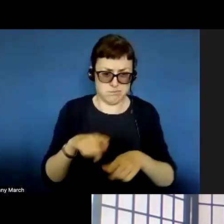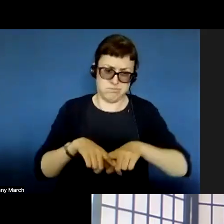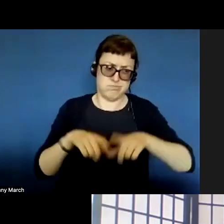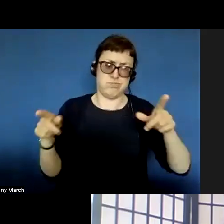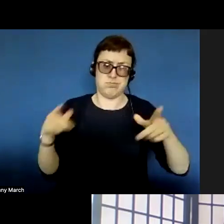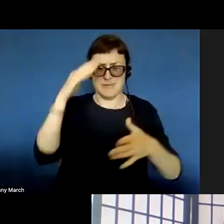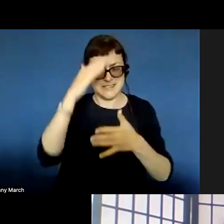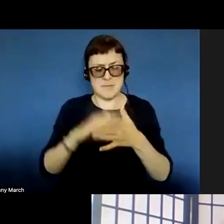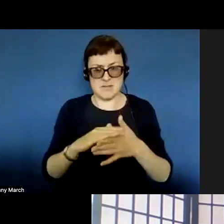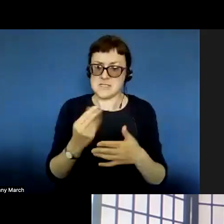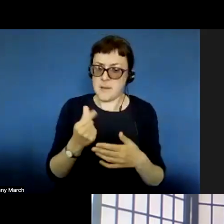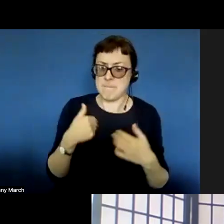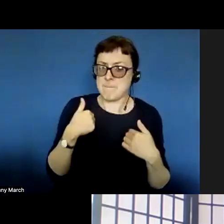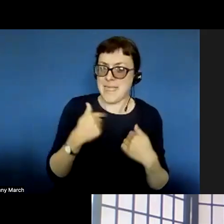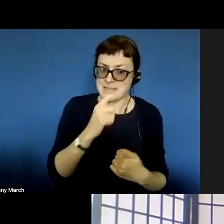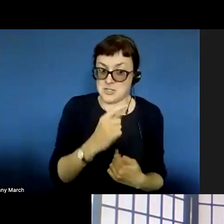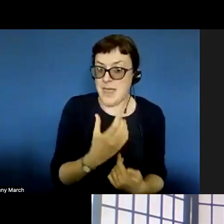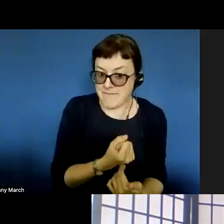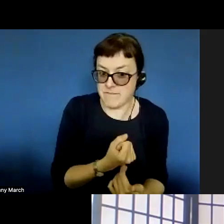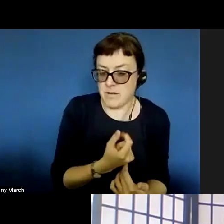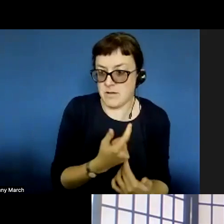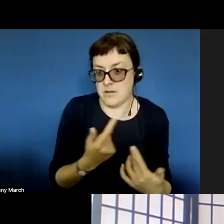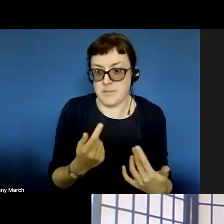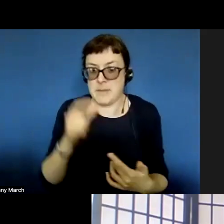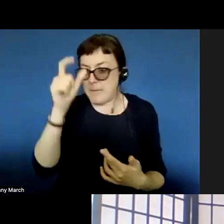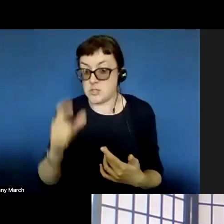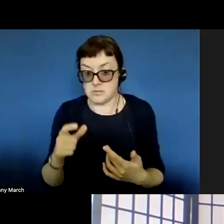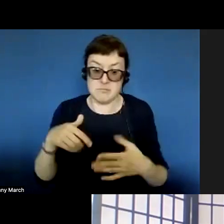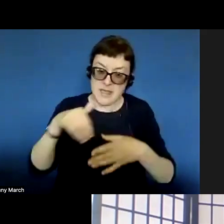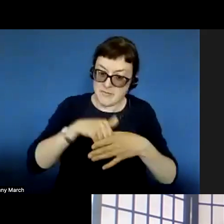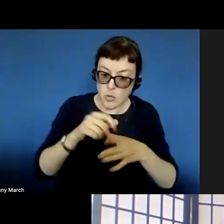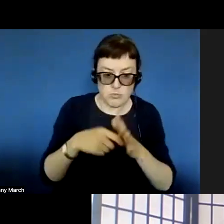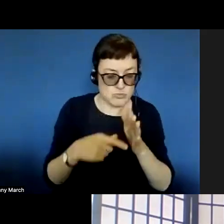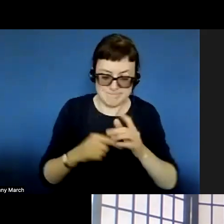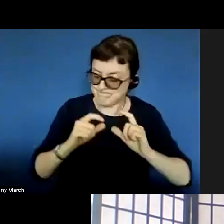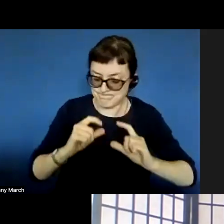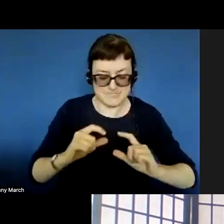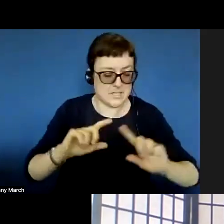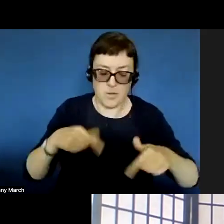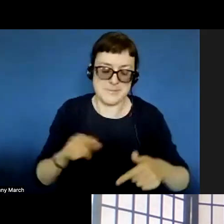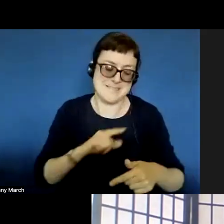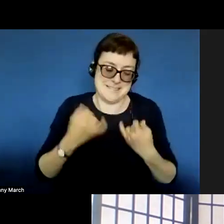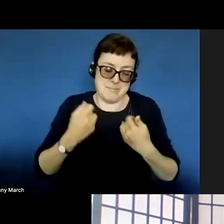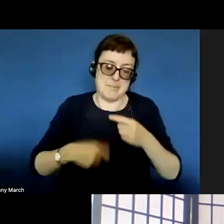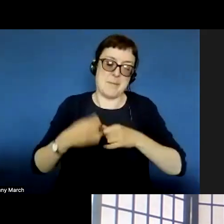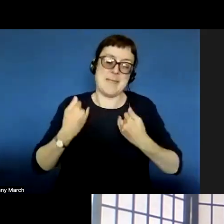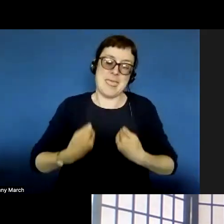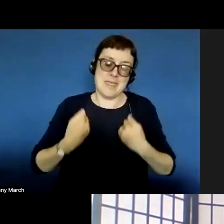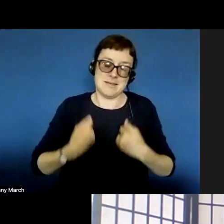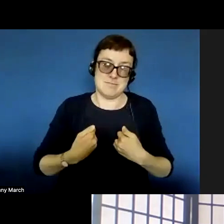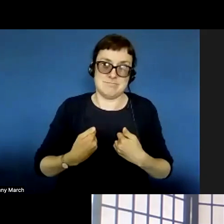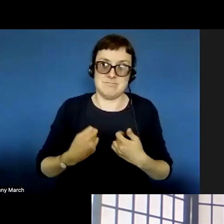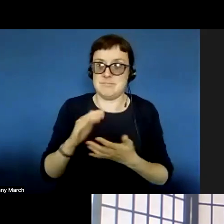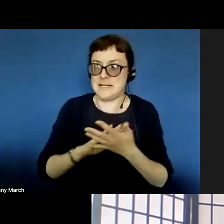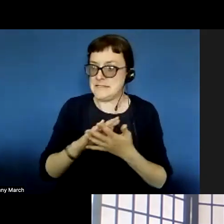And then that's really weird that then that voice can't be heard because someone's unwell. And that's like a weird element to things as well, because then we're not having